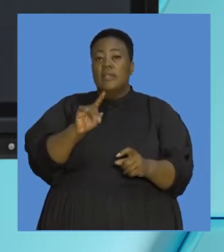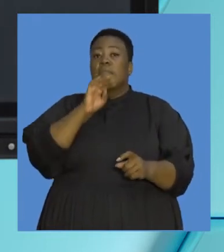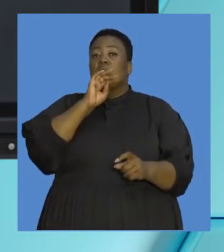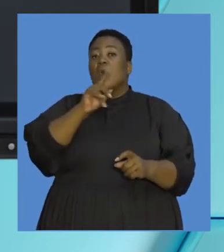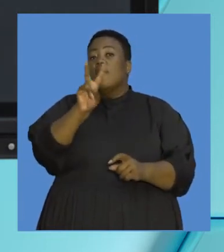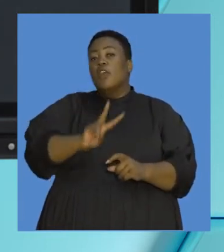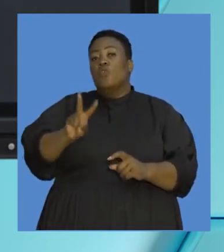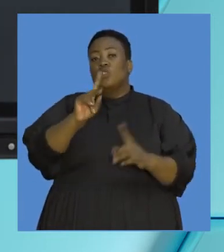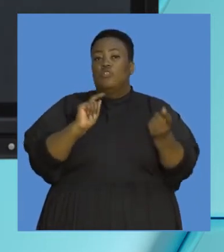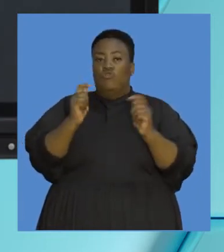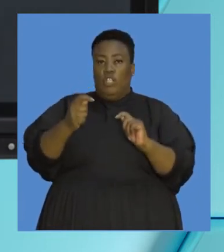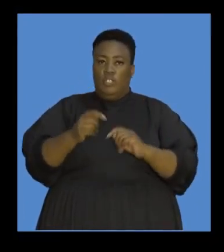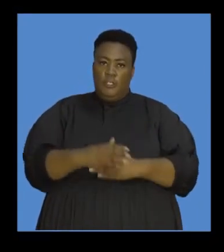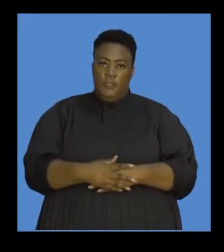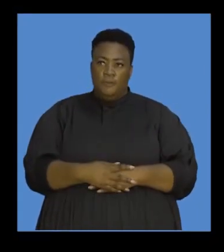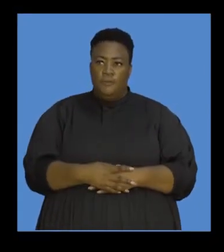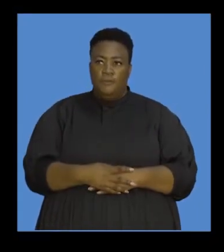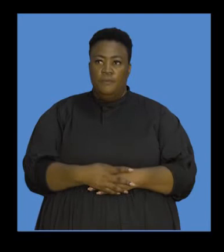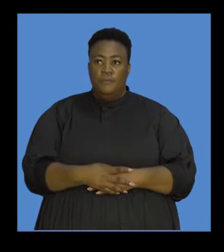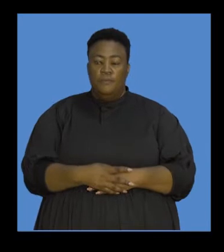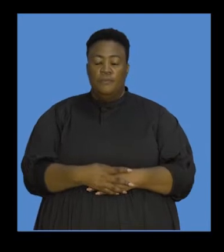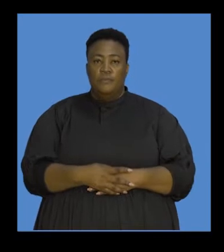means. Velocity changes.